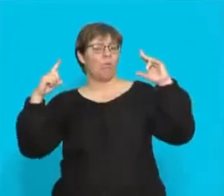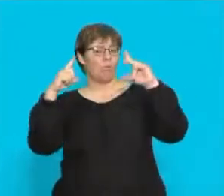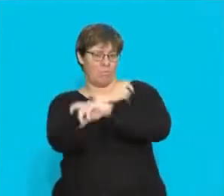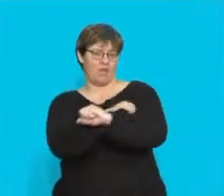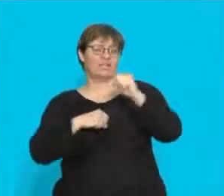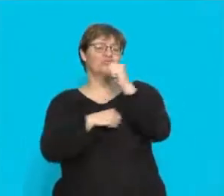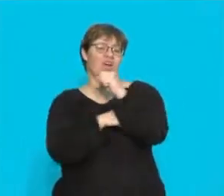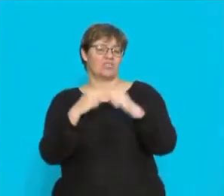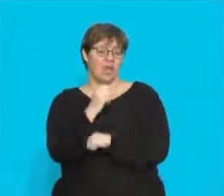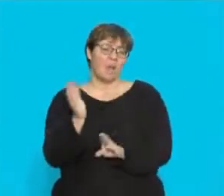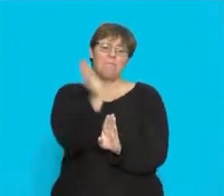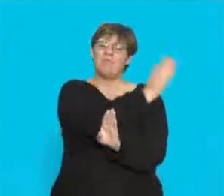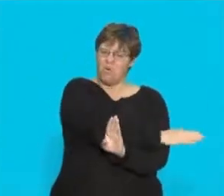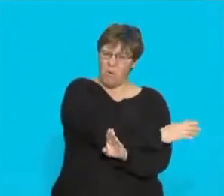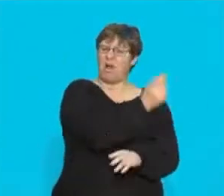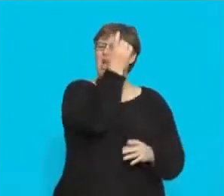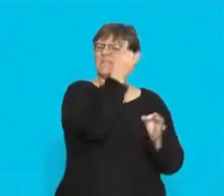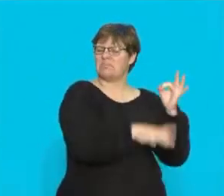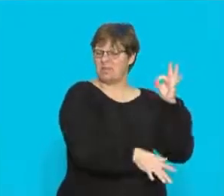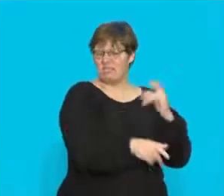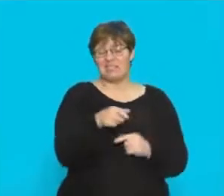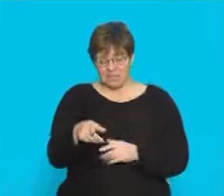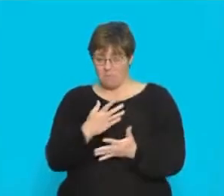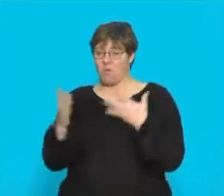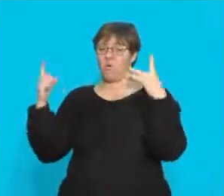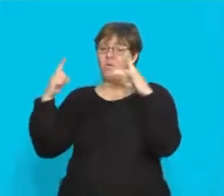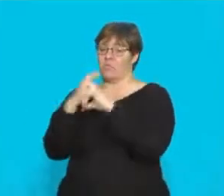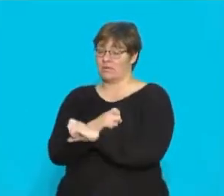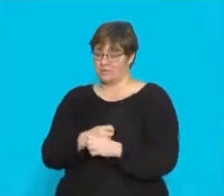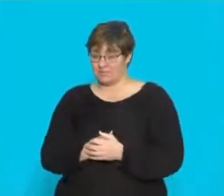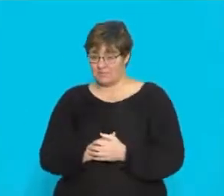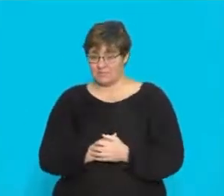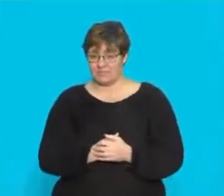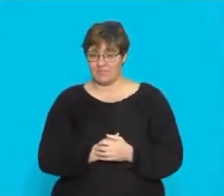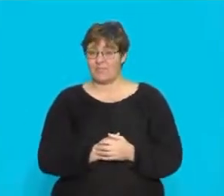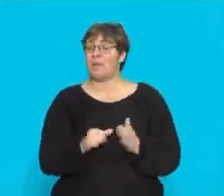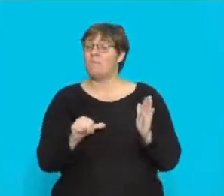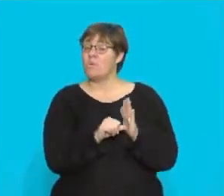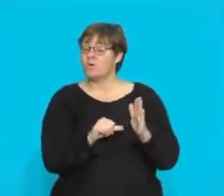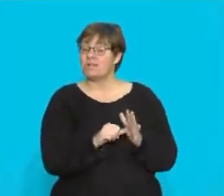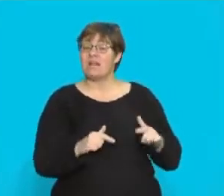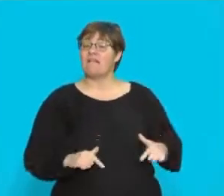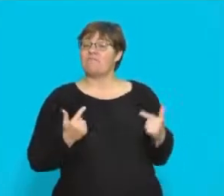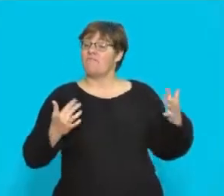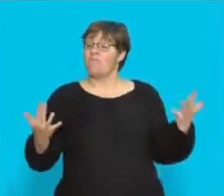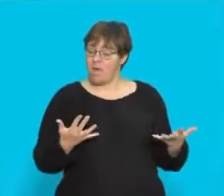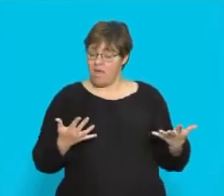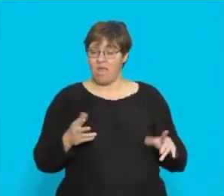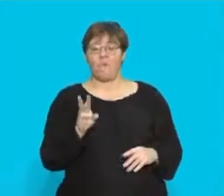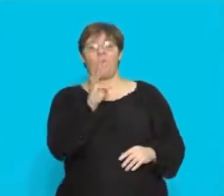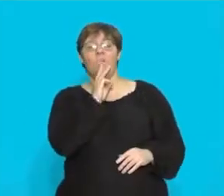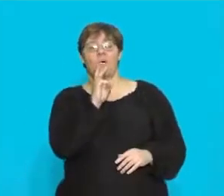complex structure than we were looking at bacteria. Very important, guys, they live in water, all